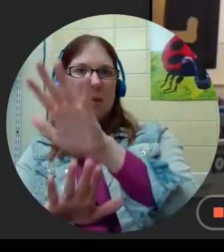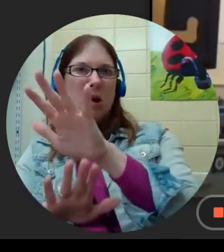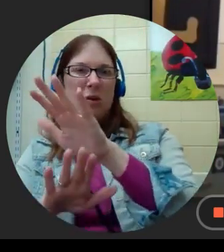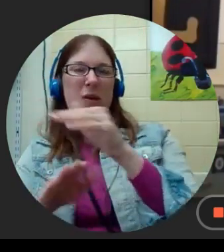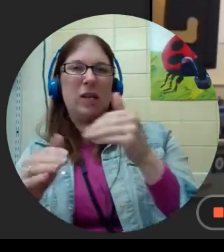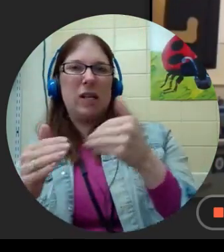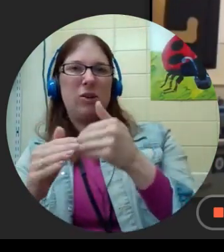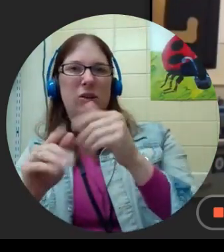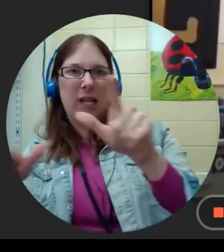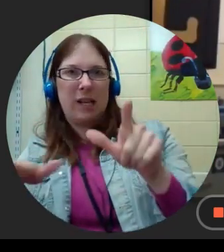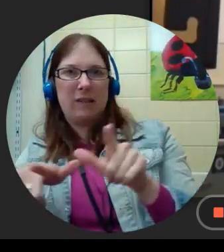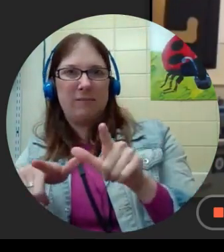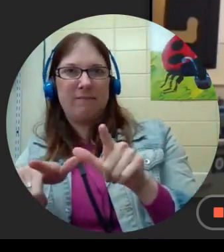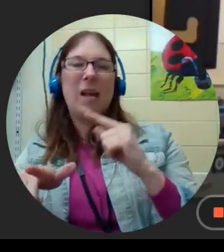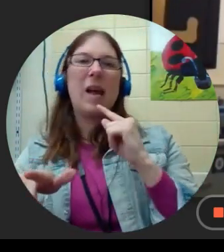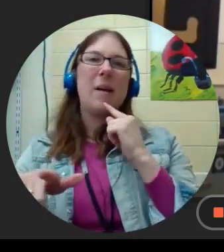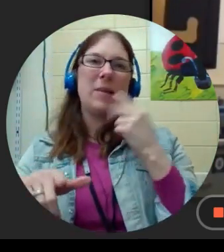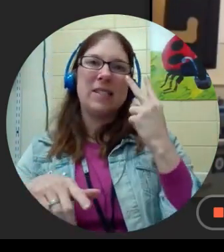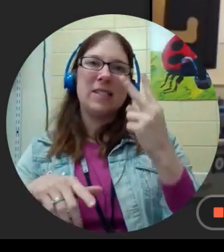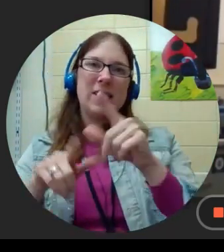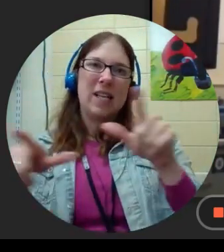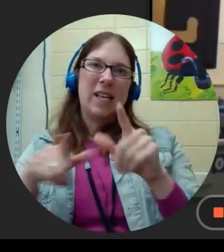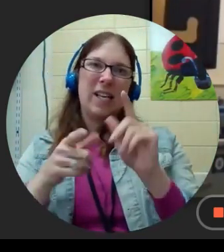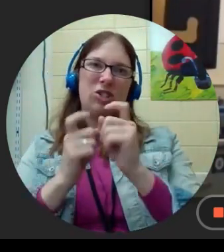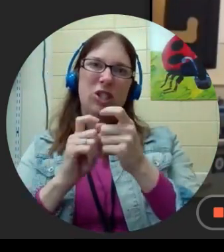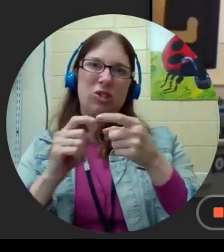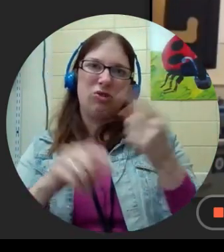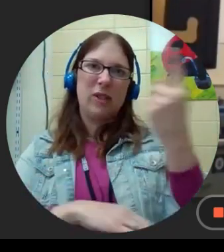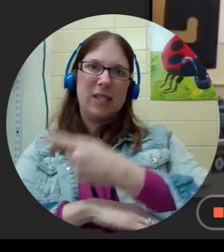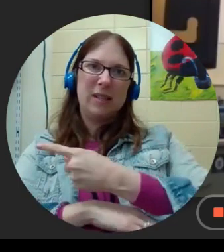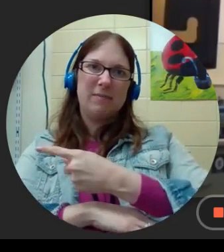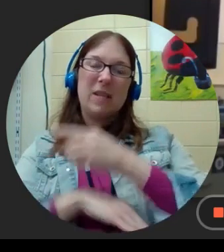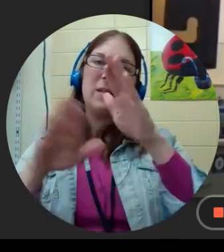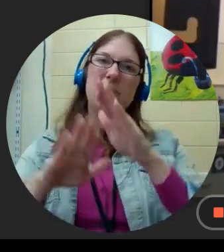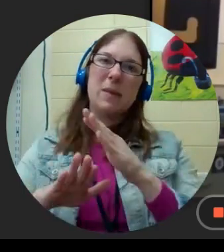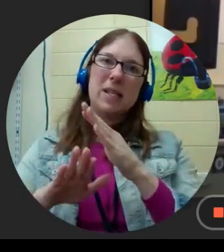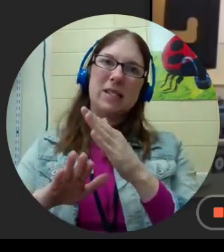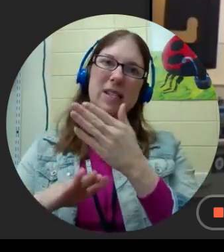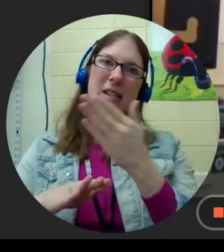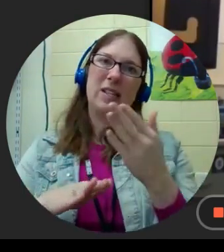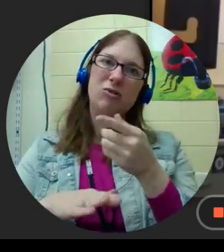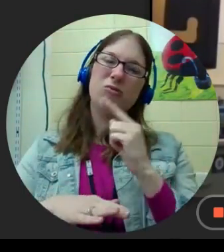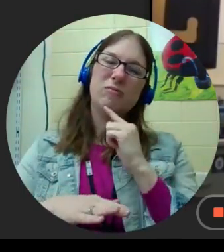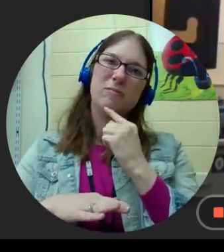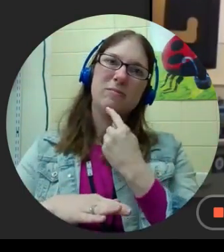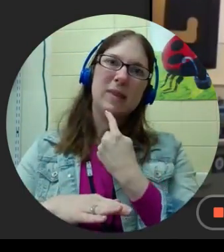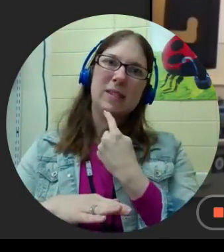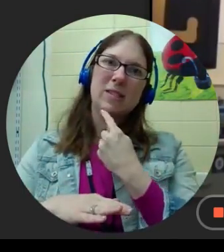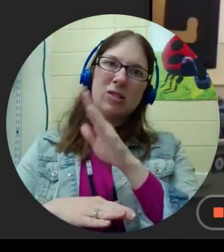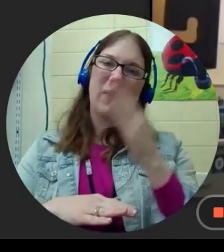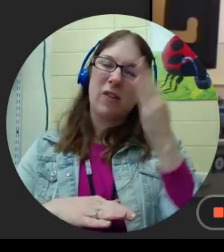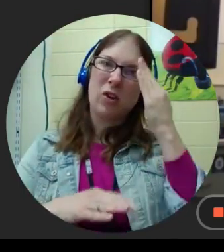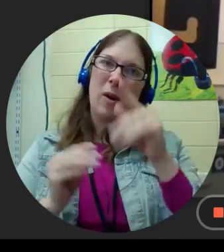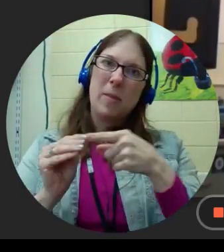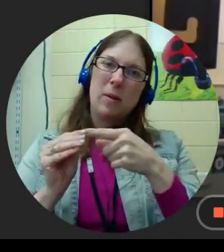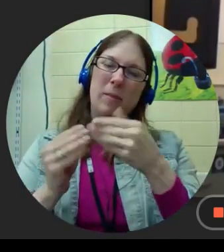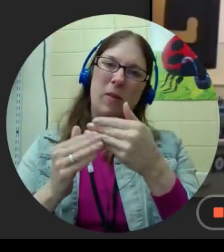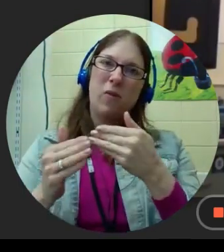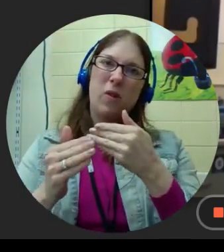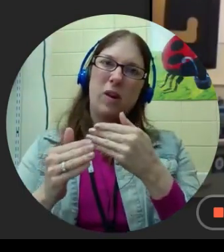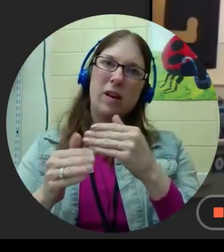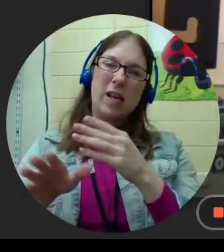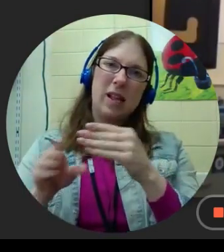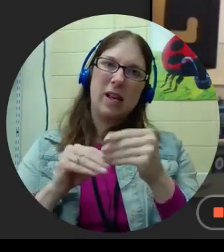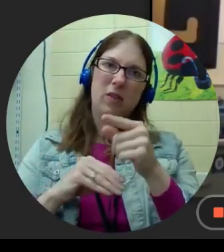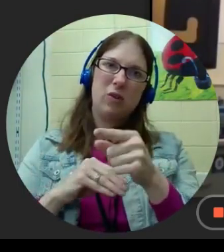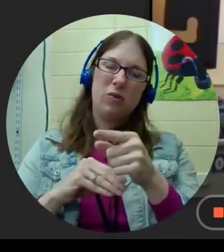miss seeing the lake changing during the day. Amazing all the things you don't even realize you miss until you leave them or they leave you. Looking